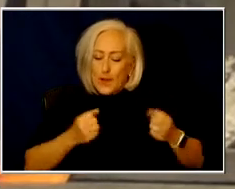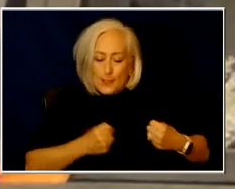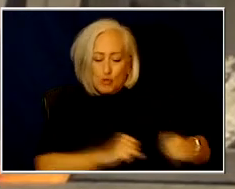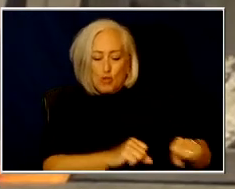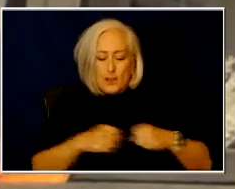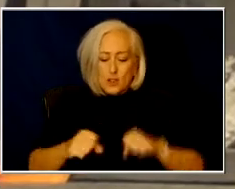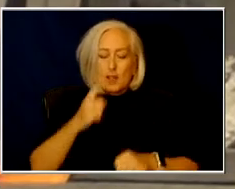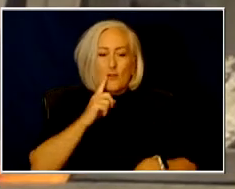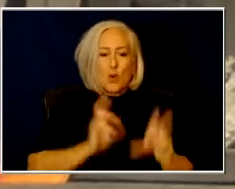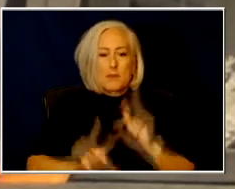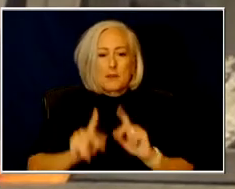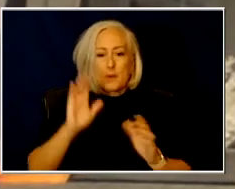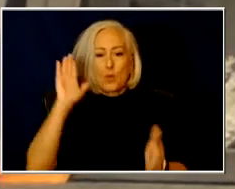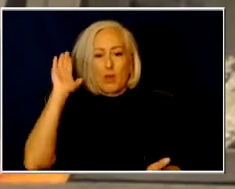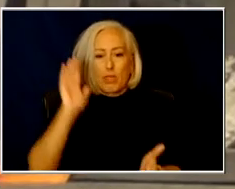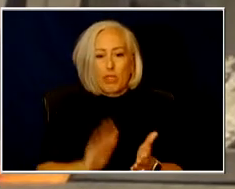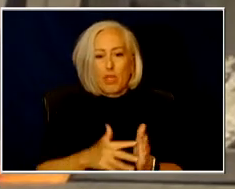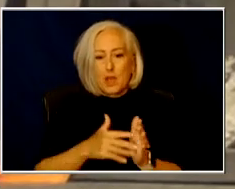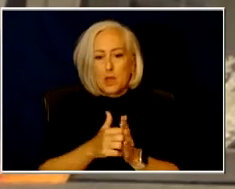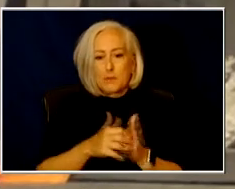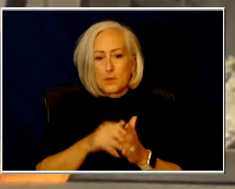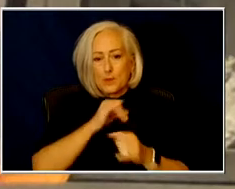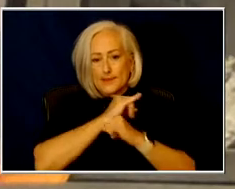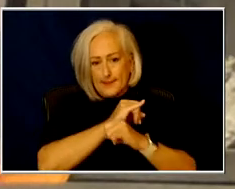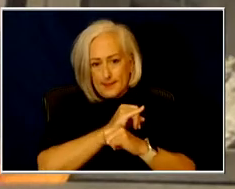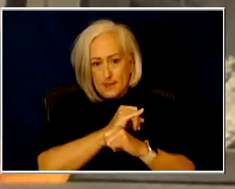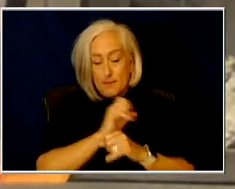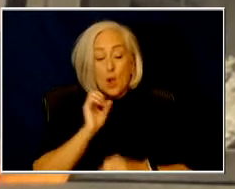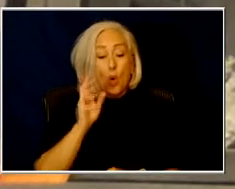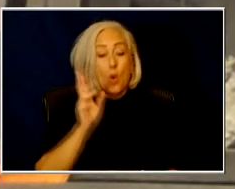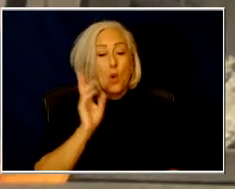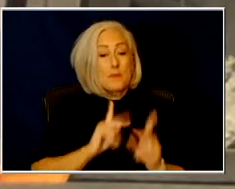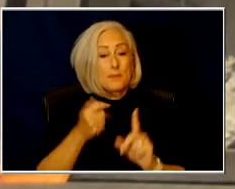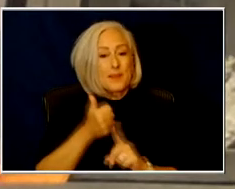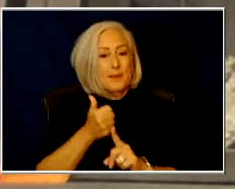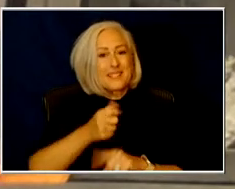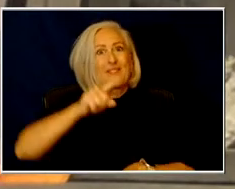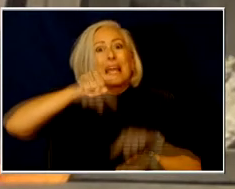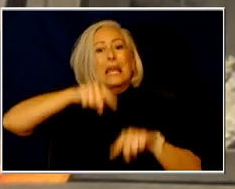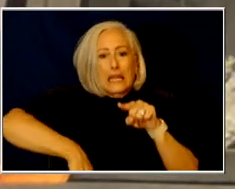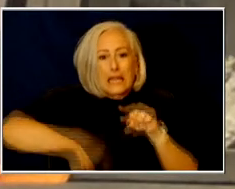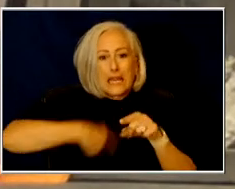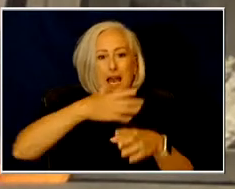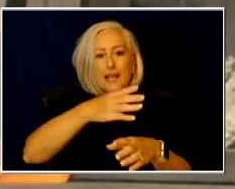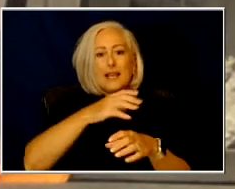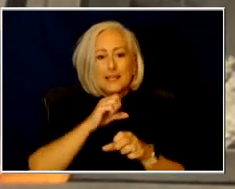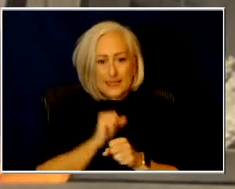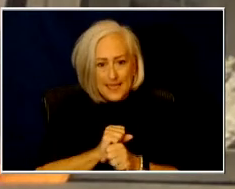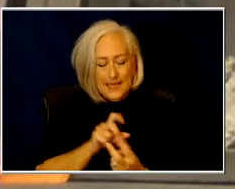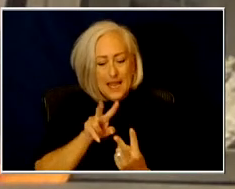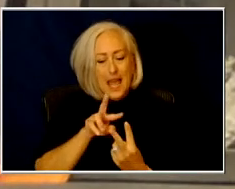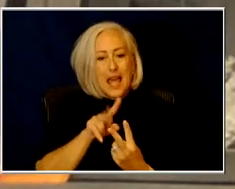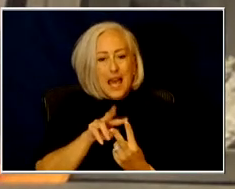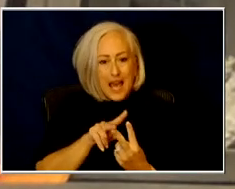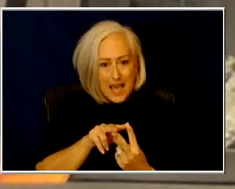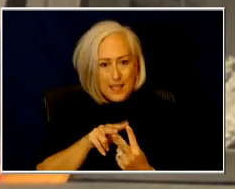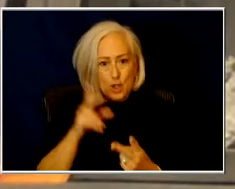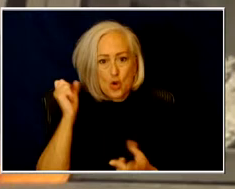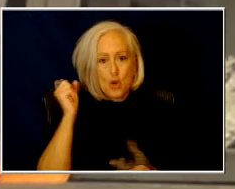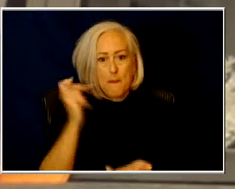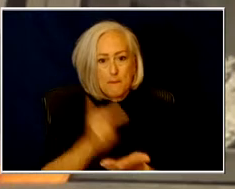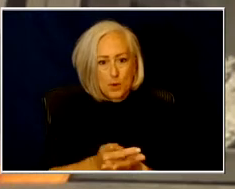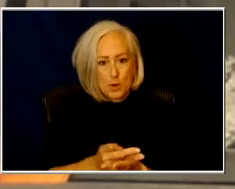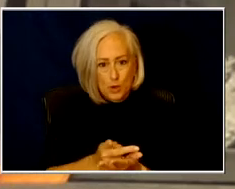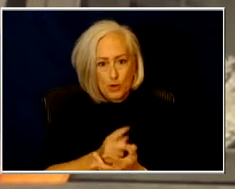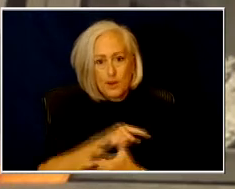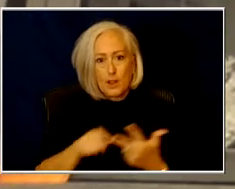are immunocompromised or people who cannot get either of the currently approved three